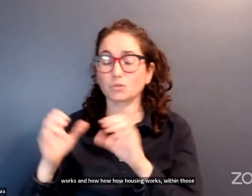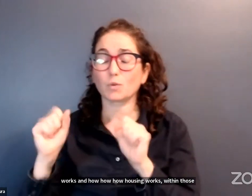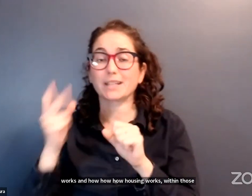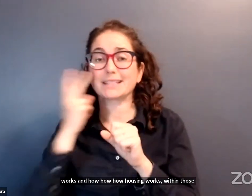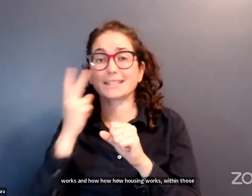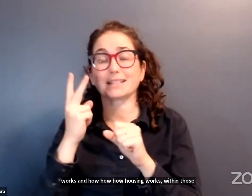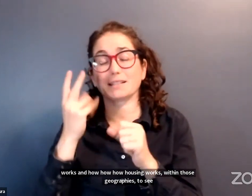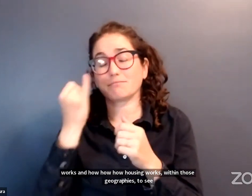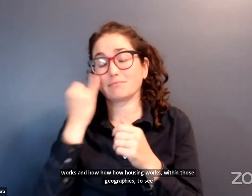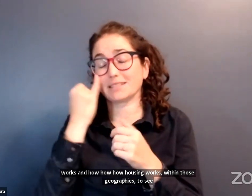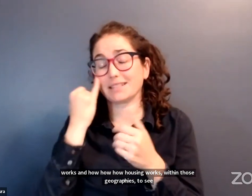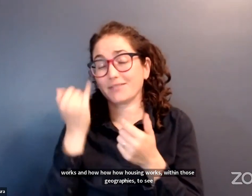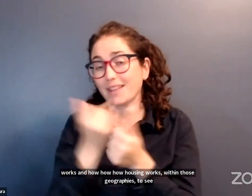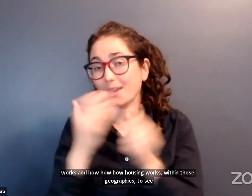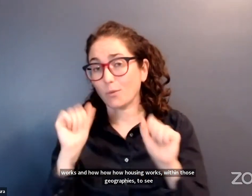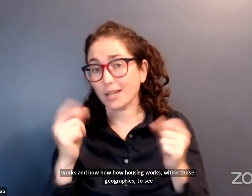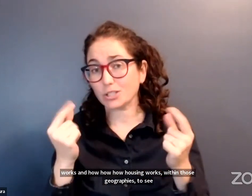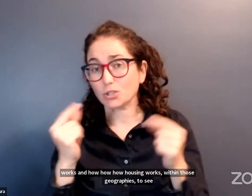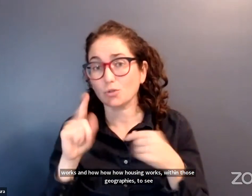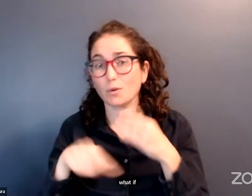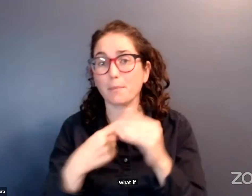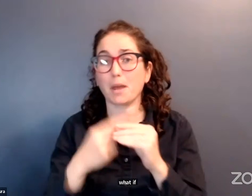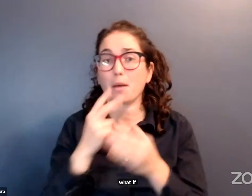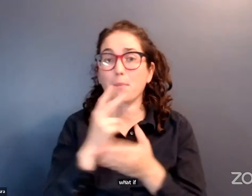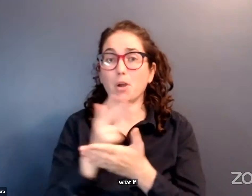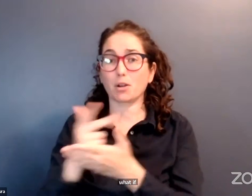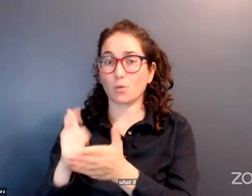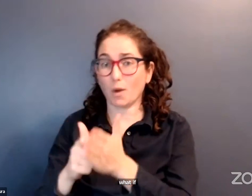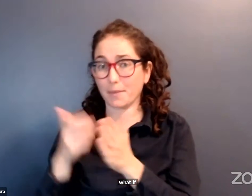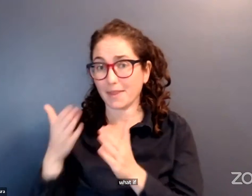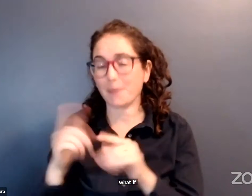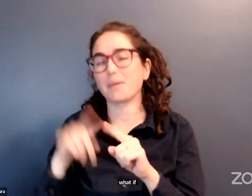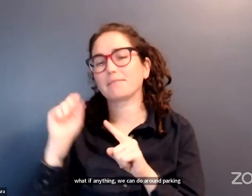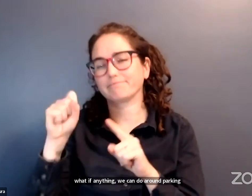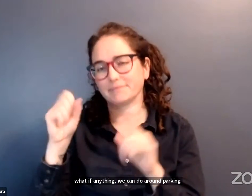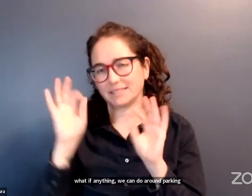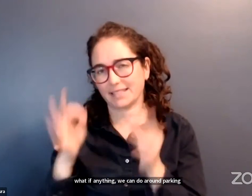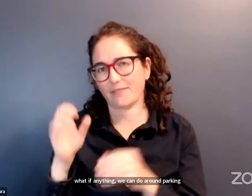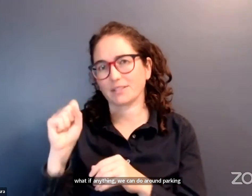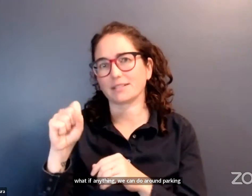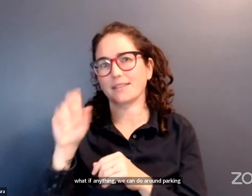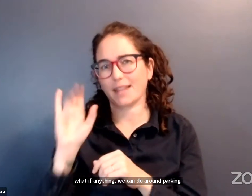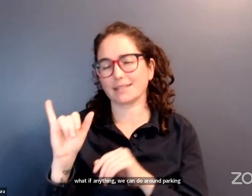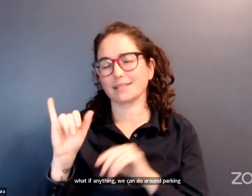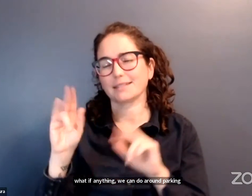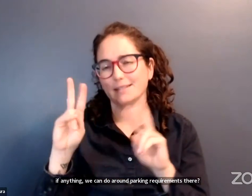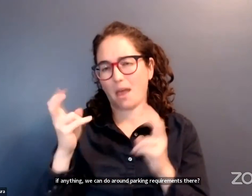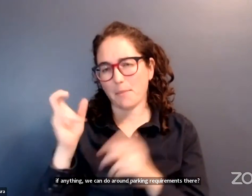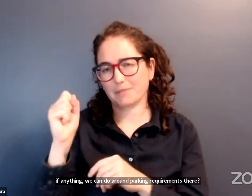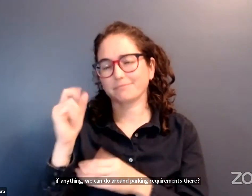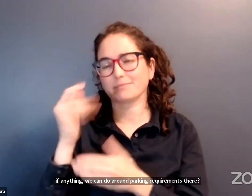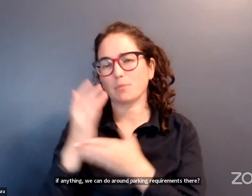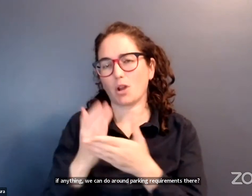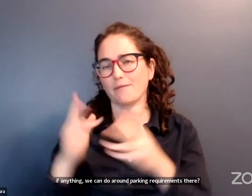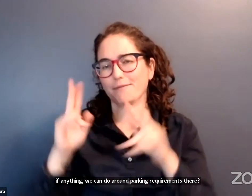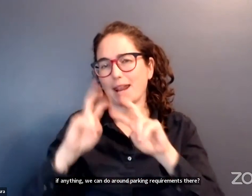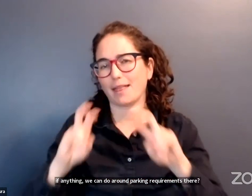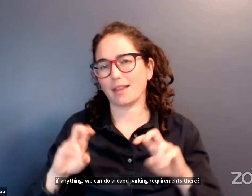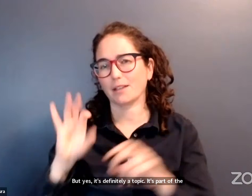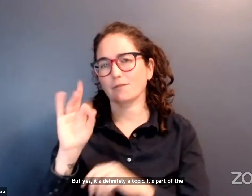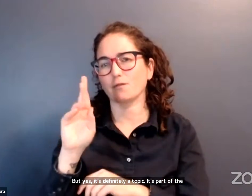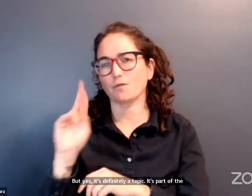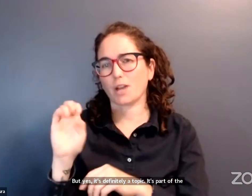if anything, we can do around parking requirements there. But yes, it's definitely a topic. It's part of the analytical framework that we're looking